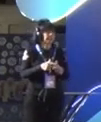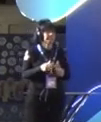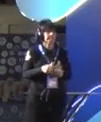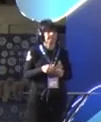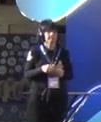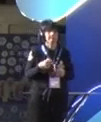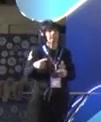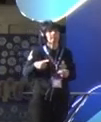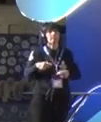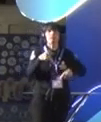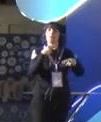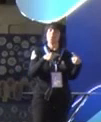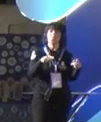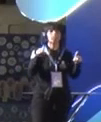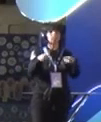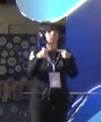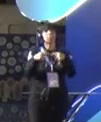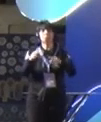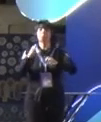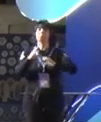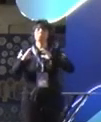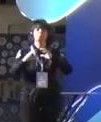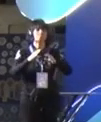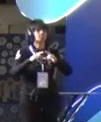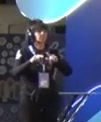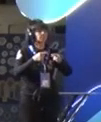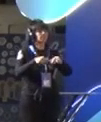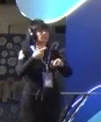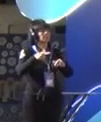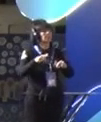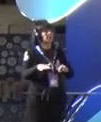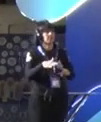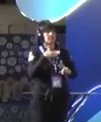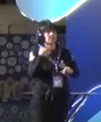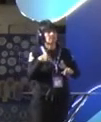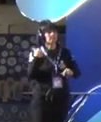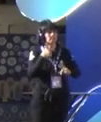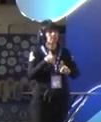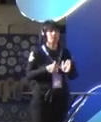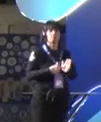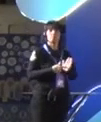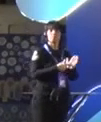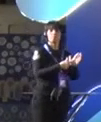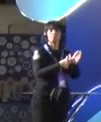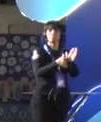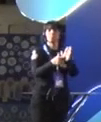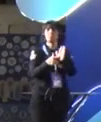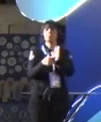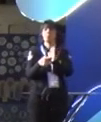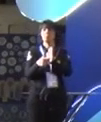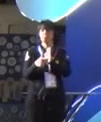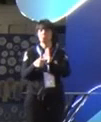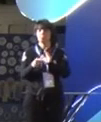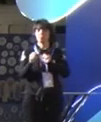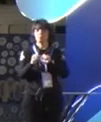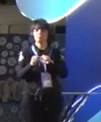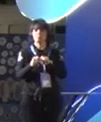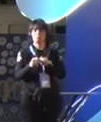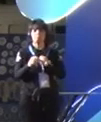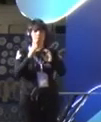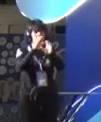that after he died, we broadcast from a radio telescope towards a black hole. Here it is.